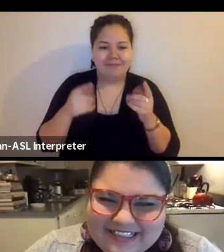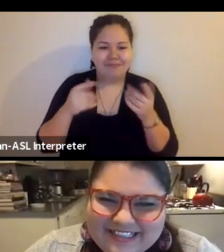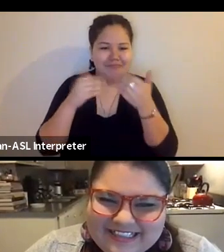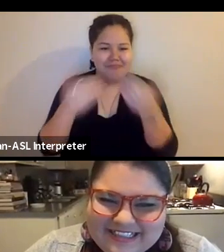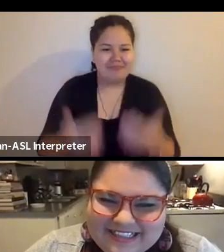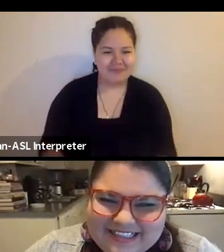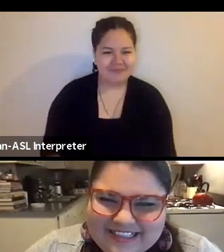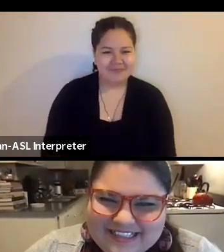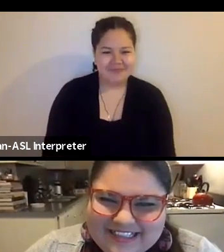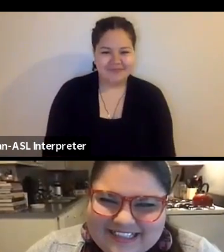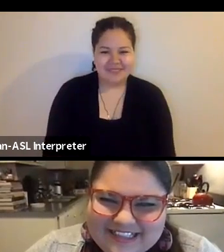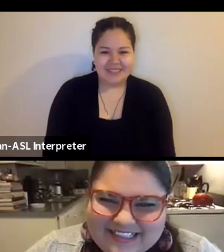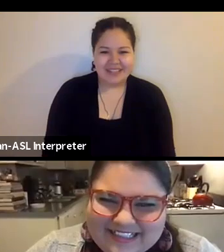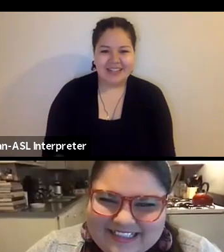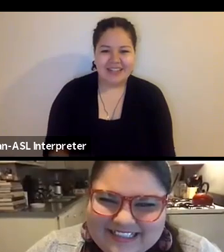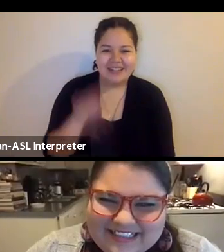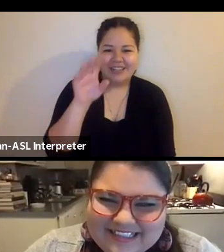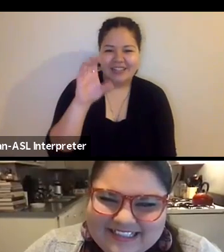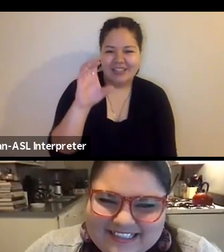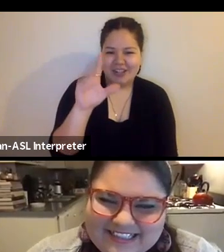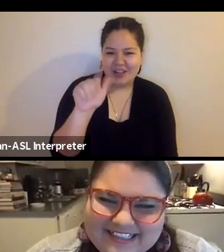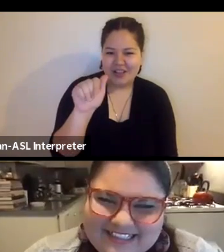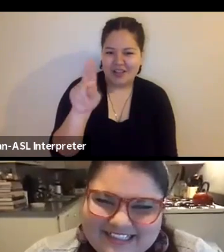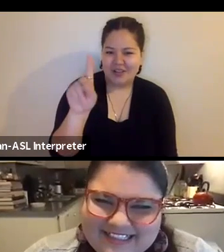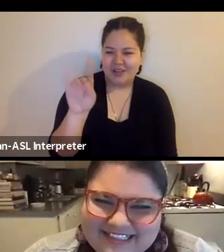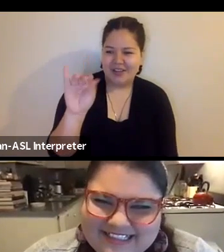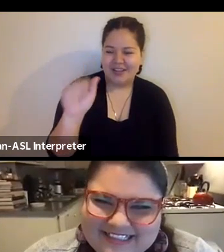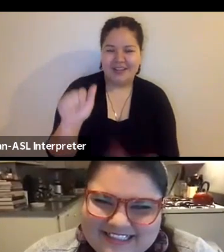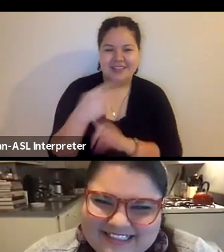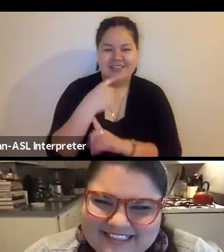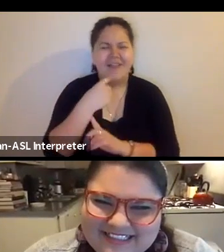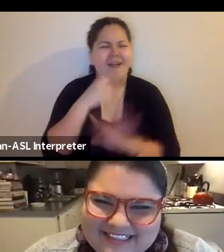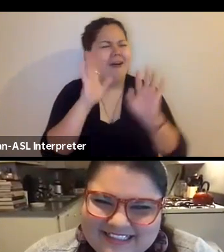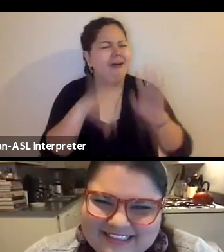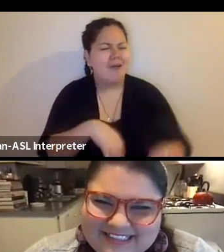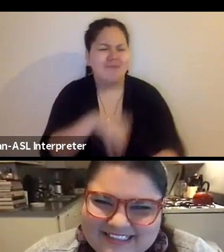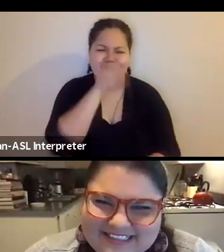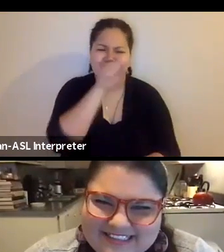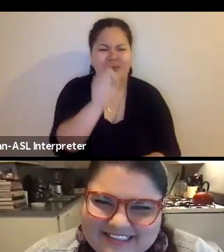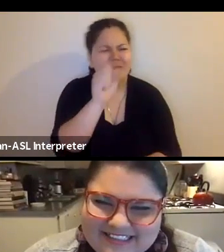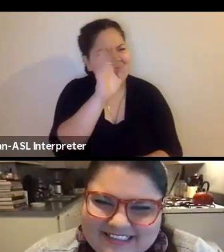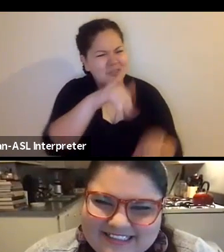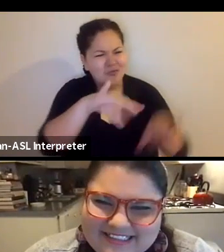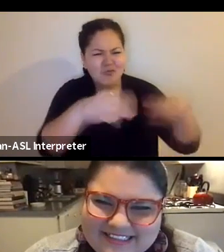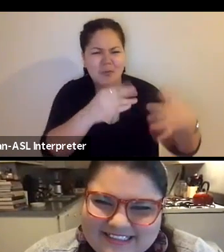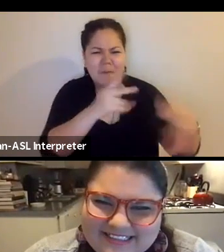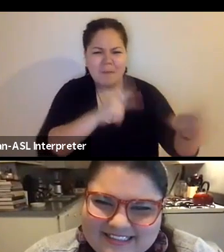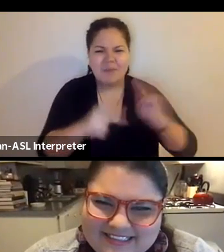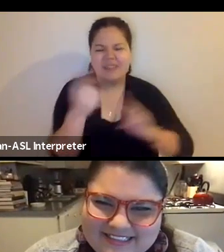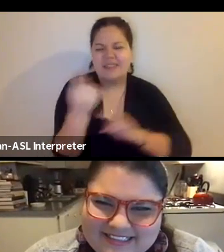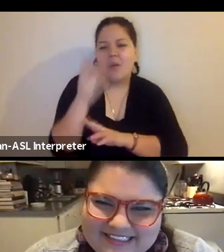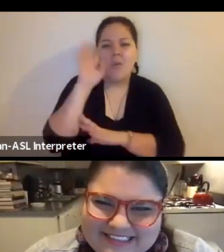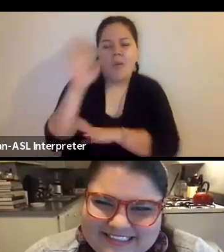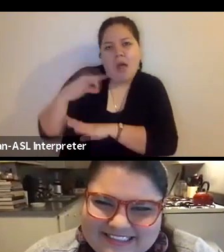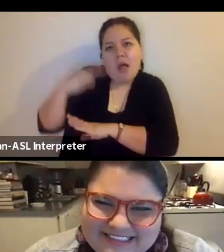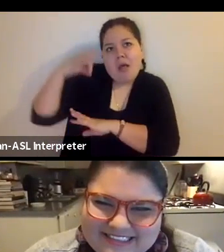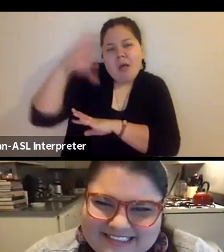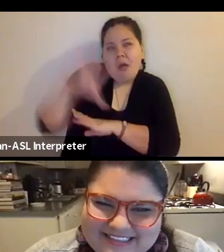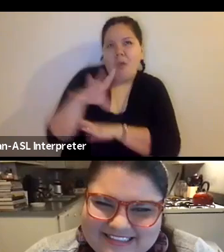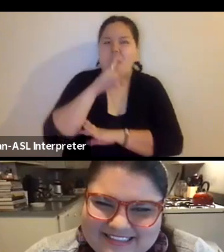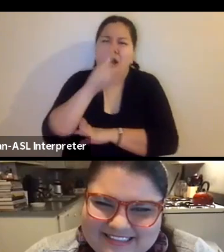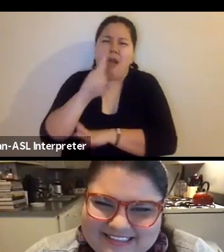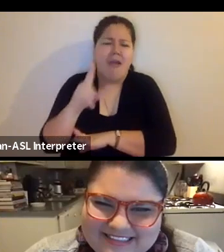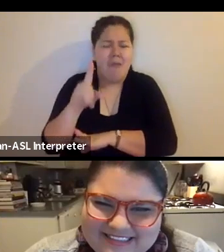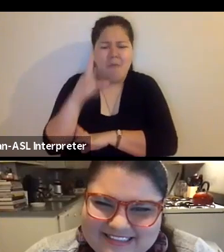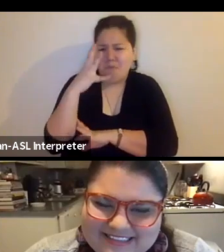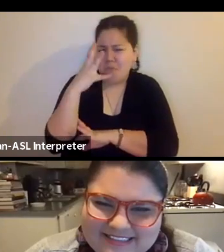this brilliant, amazing cohort of folks where somebody drops like a gigantic amount of poetic and brilliant science